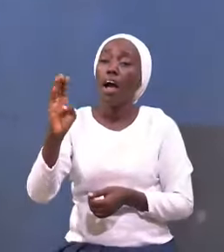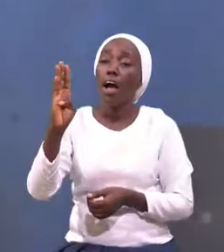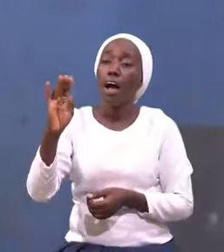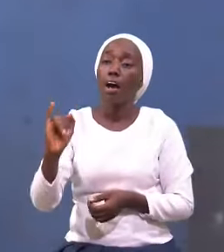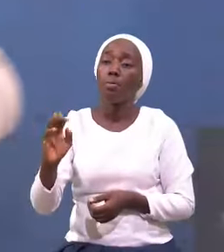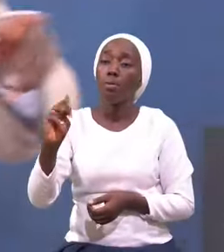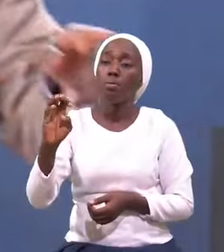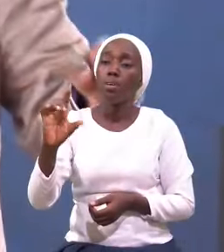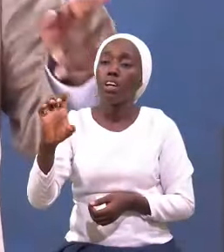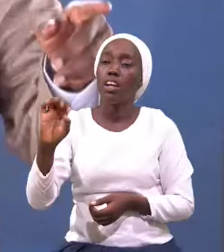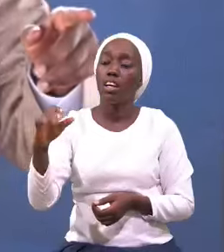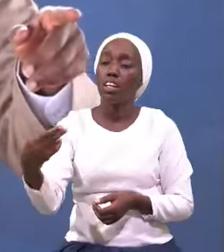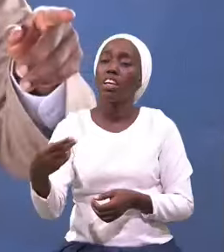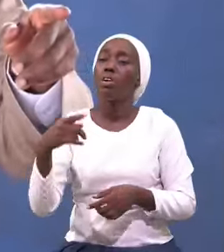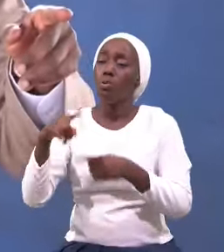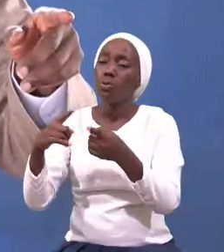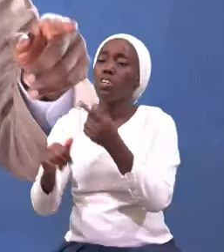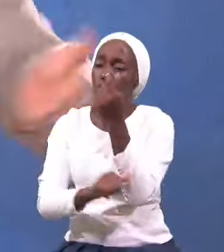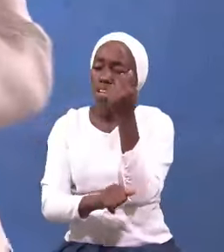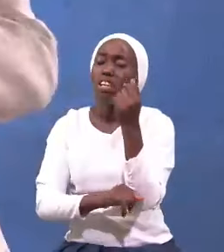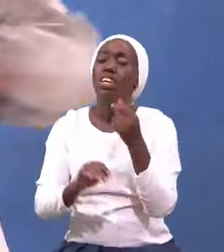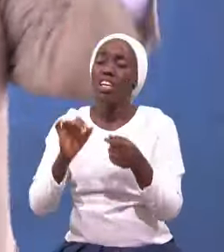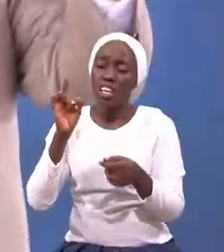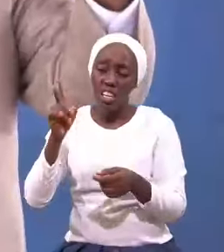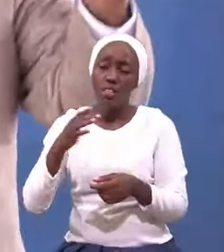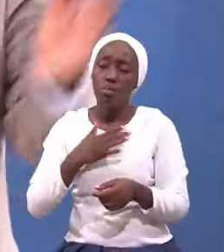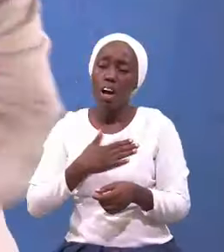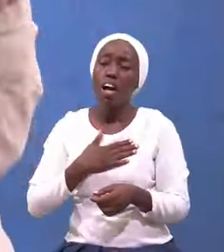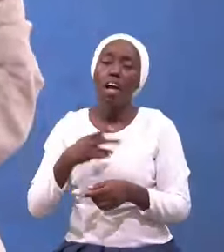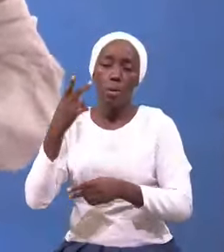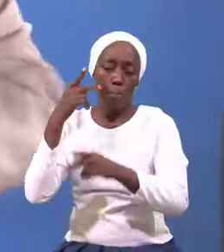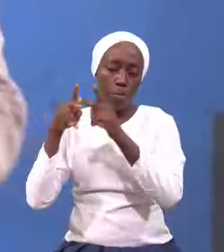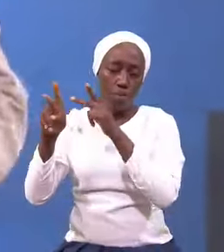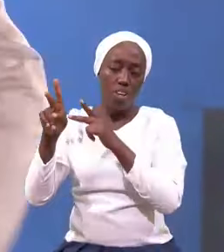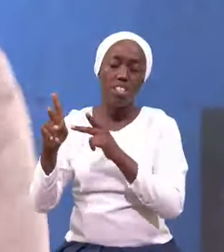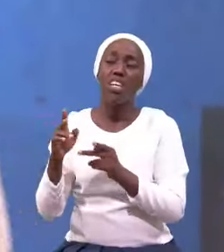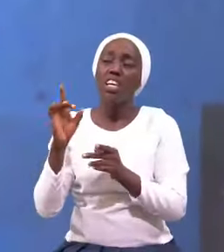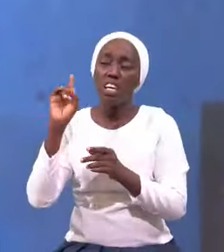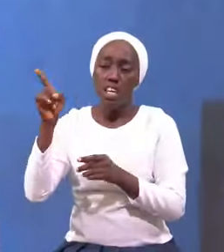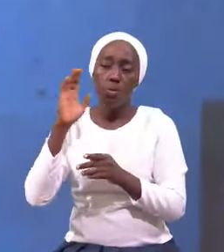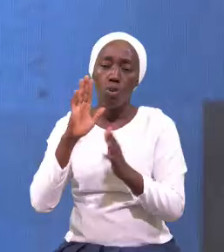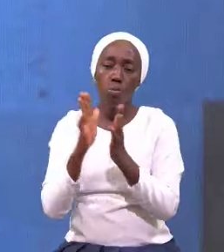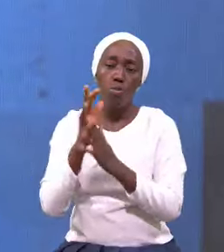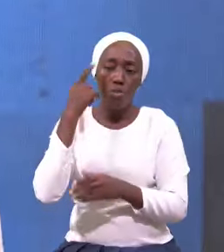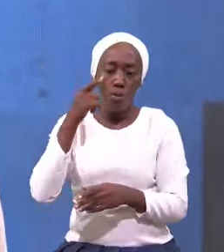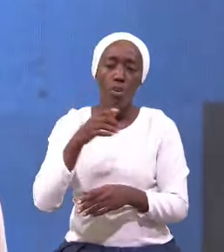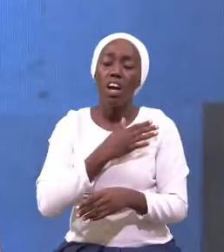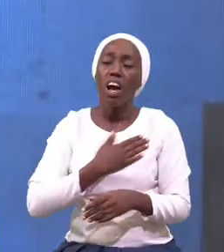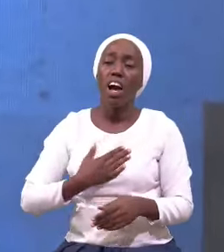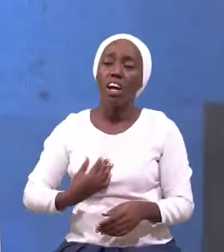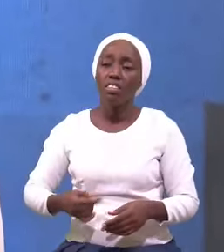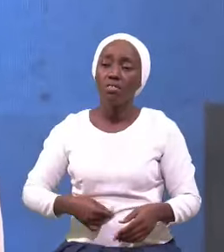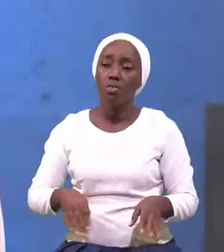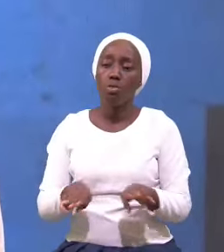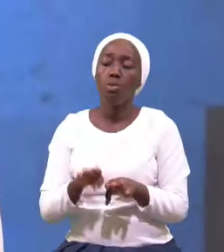prophet. He will pray for you. And barrenness will vanish away in your family.